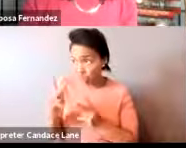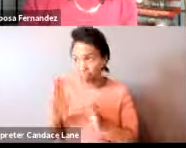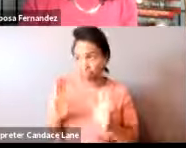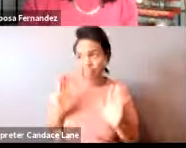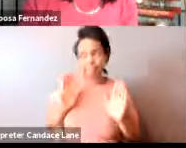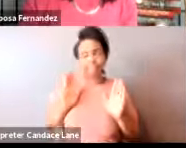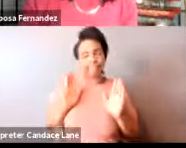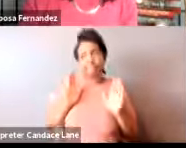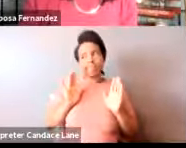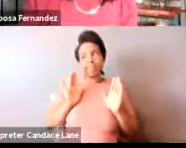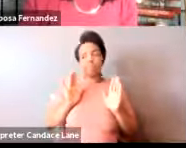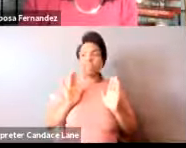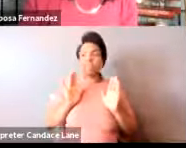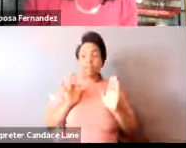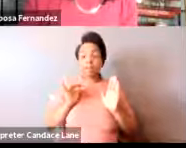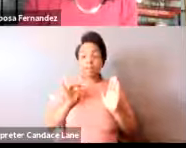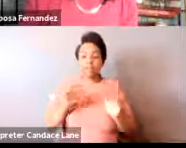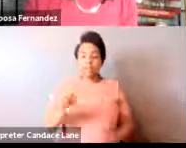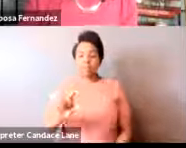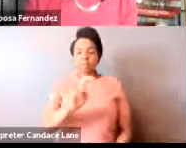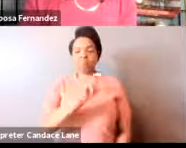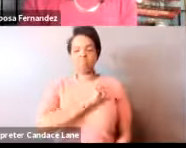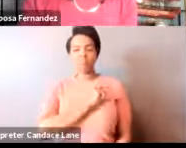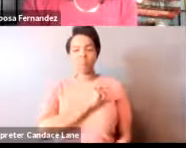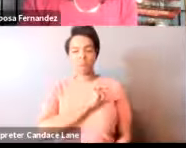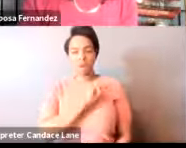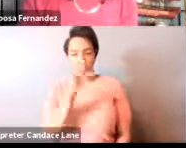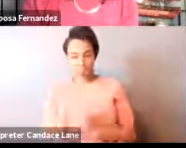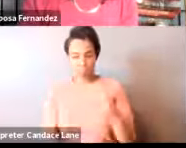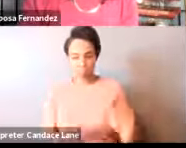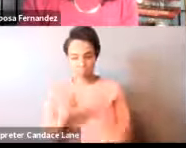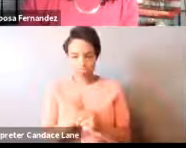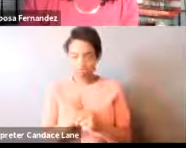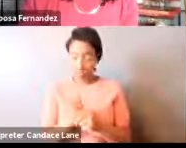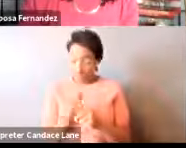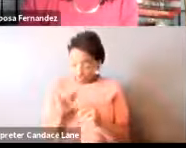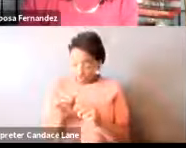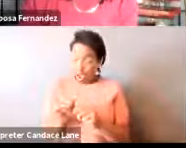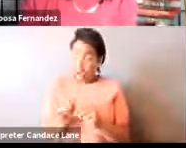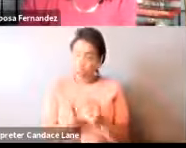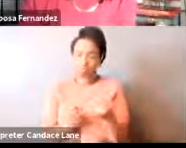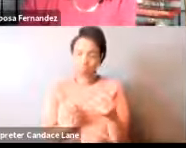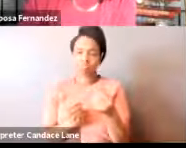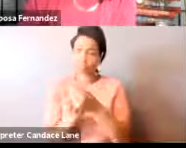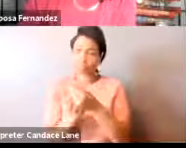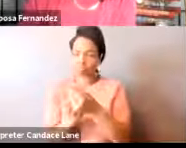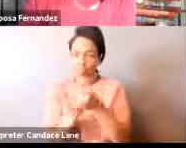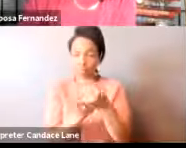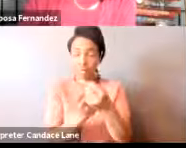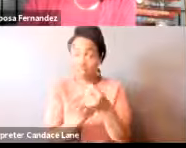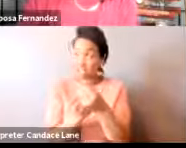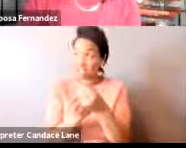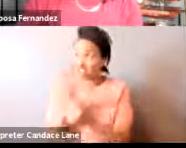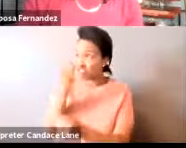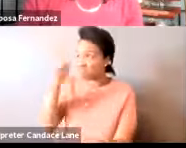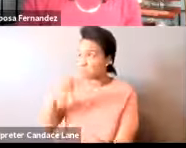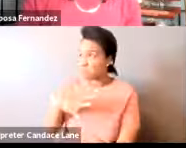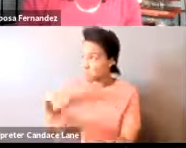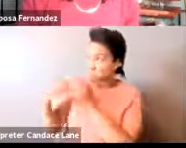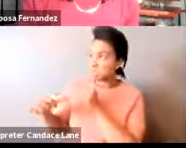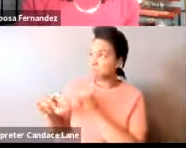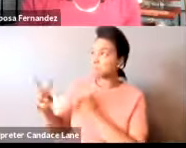The year I proudly wore my button. The year I said nothing to that Italian lady in the schoolyard, but went home,